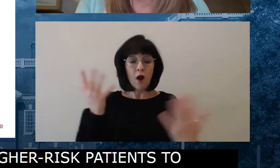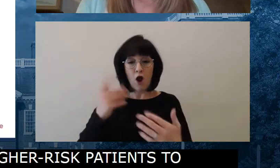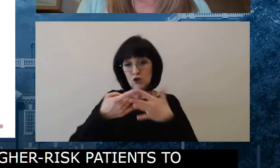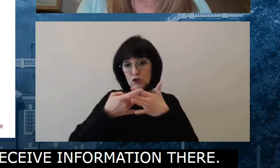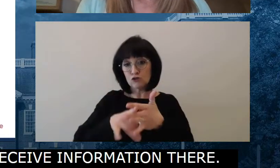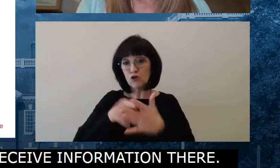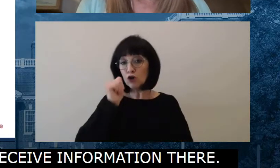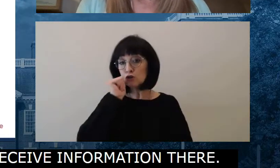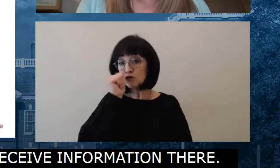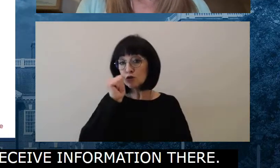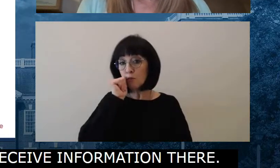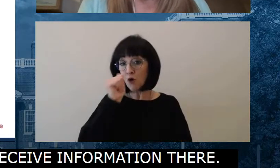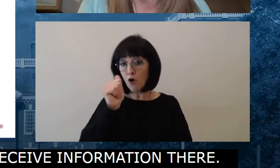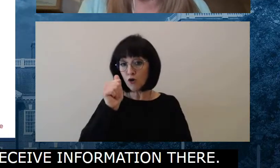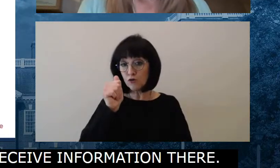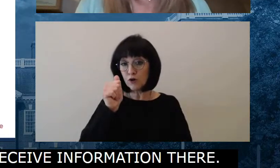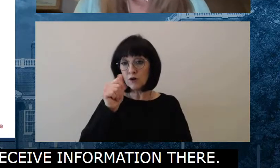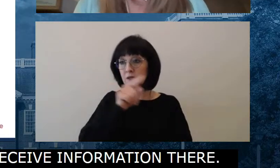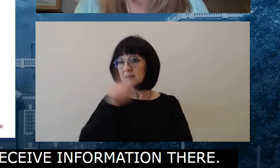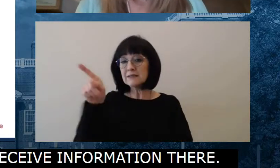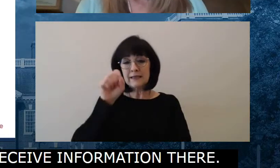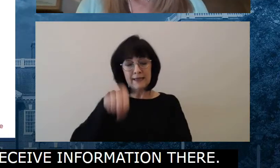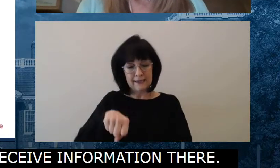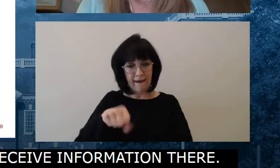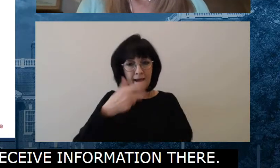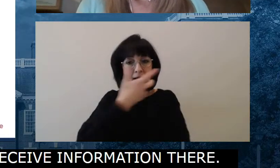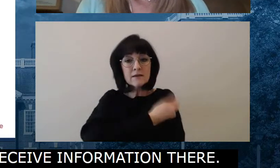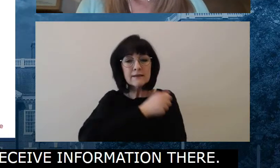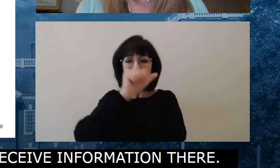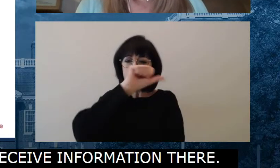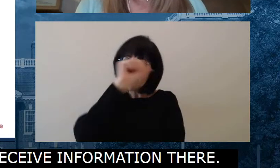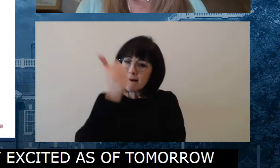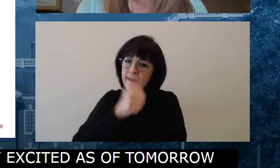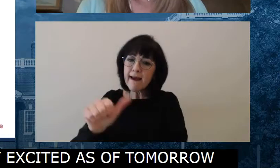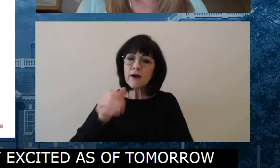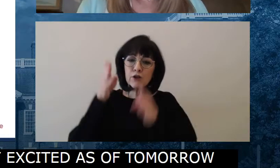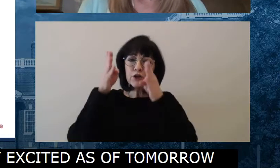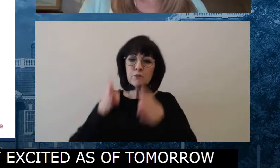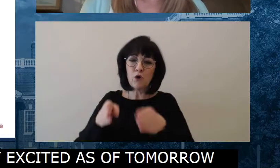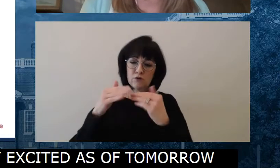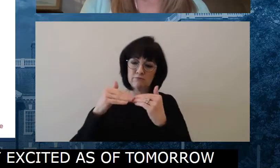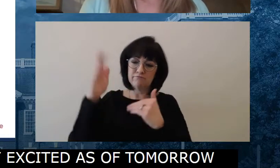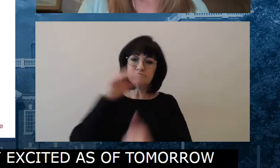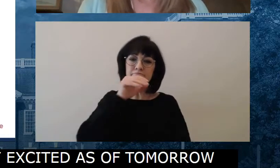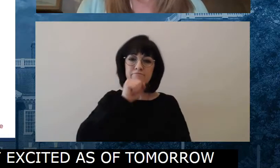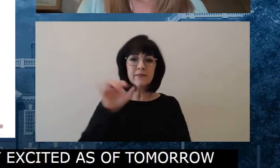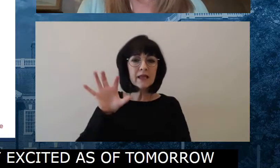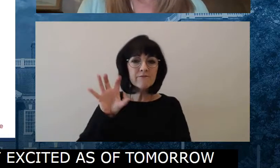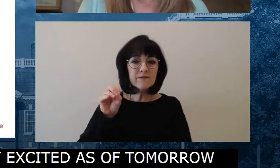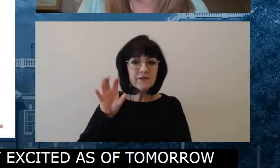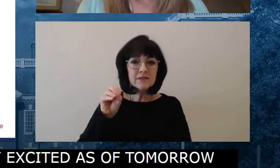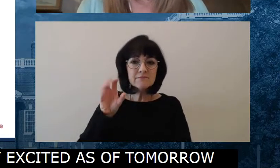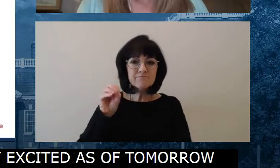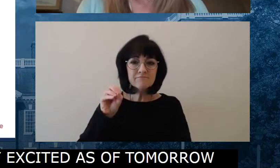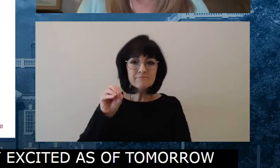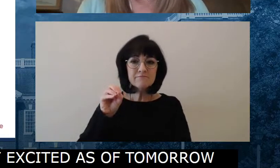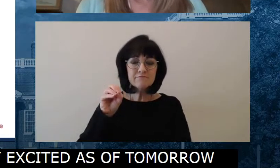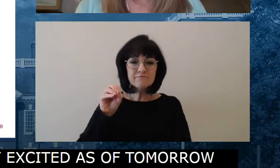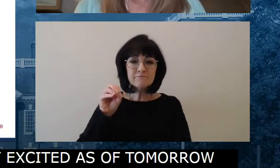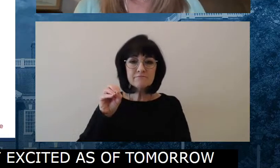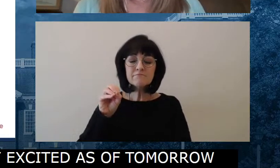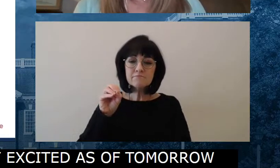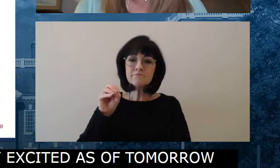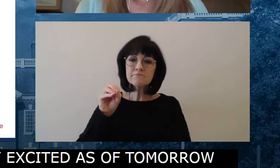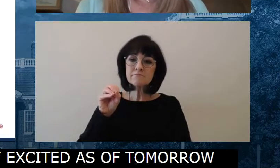to be vaccinating any individual in the state who's 50 and older. Again, risk is